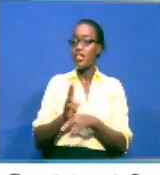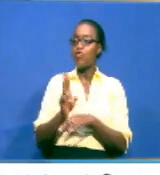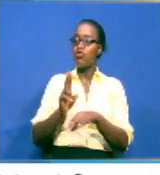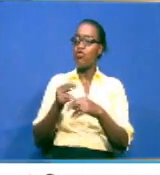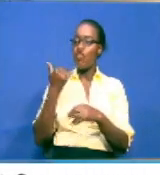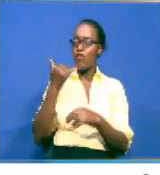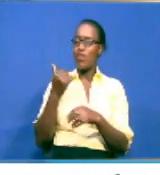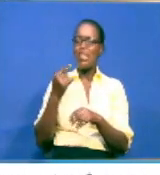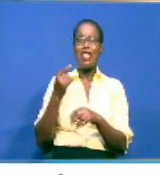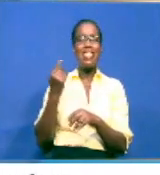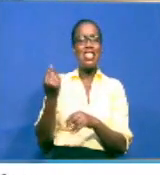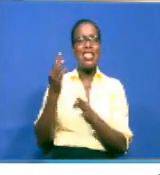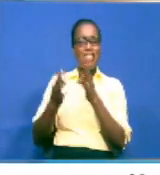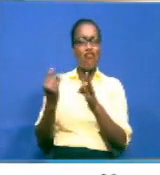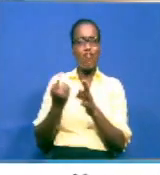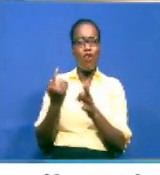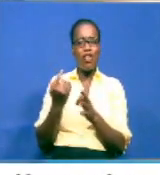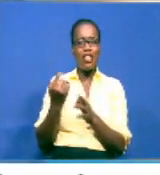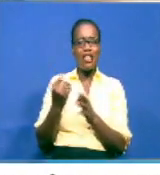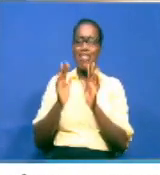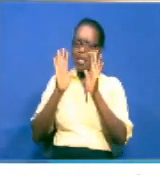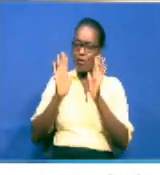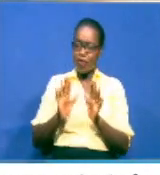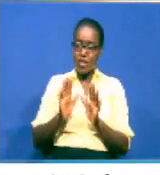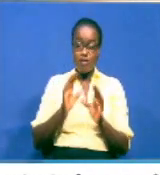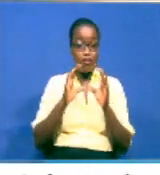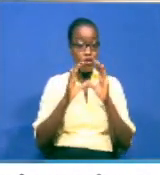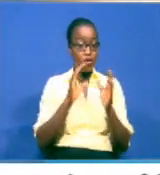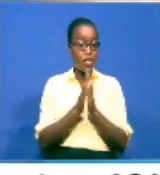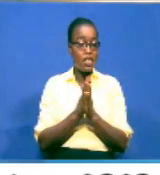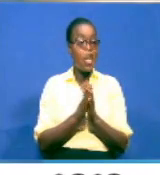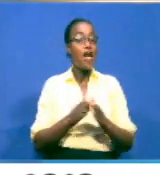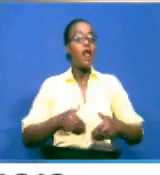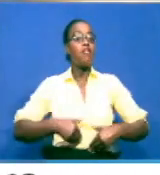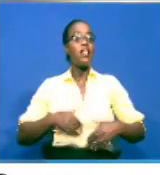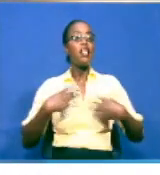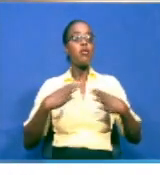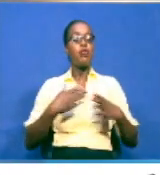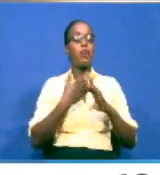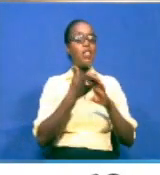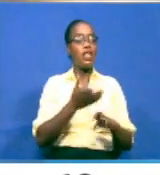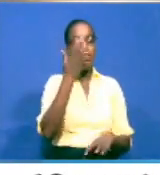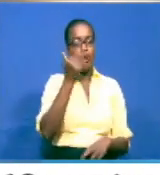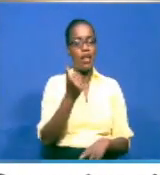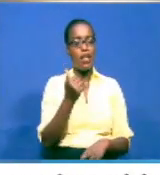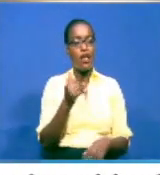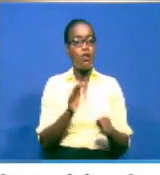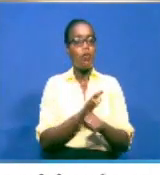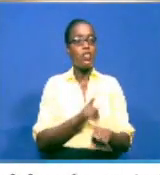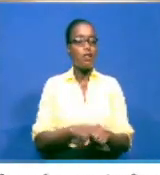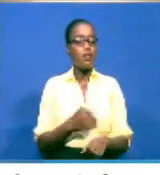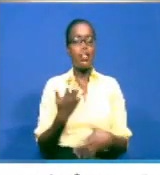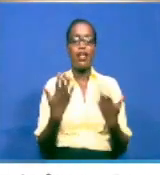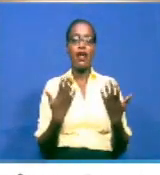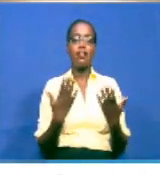very necessary, when you want to communicate. For the young people, that's a little bit difficult, because most of the time our phones are in our hands